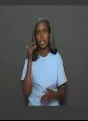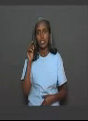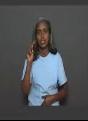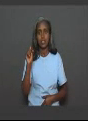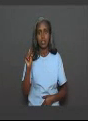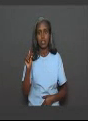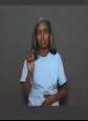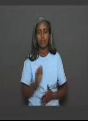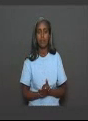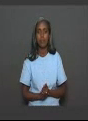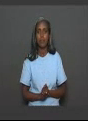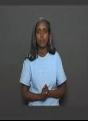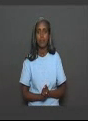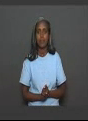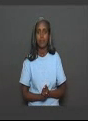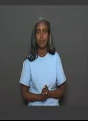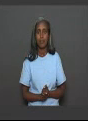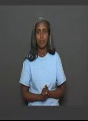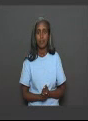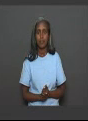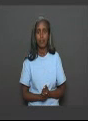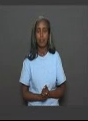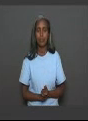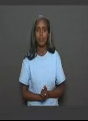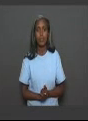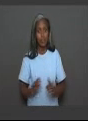3 minus t.